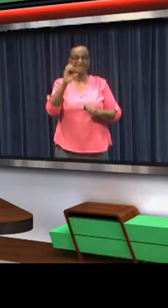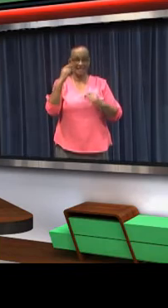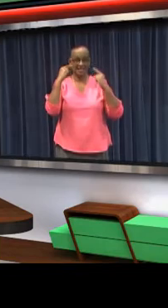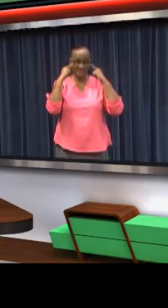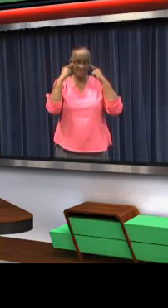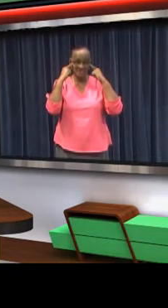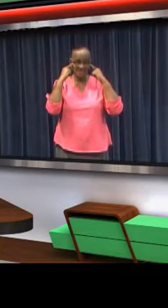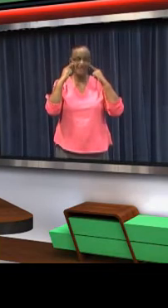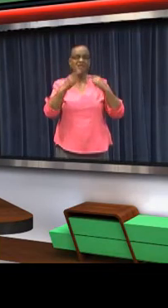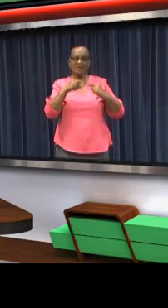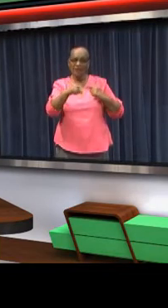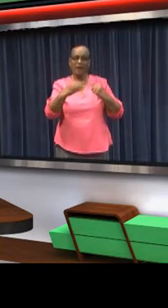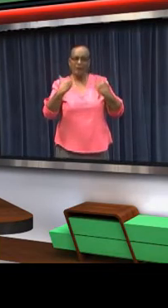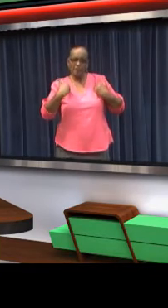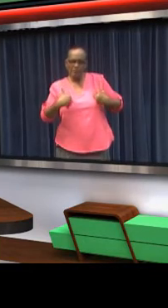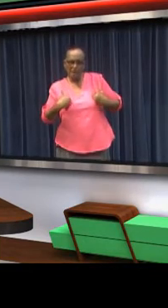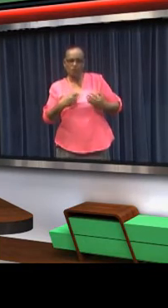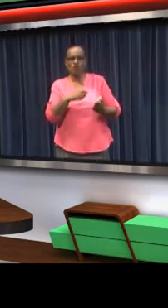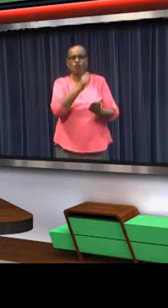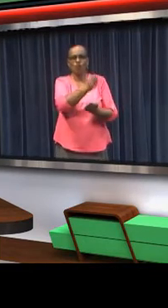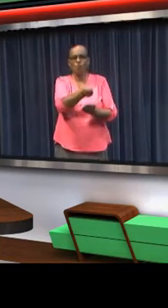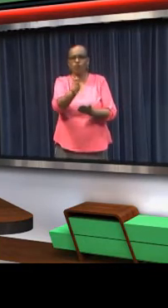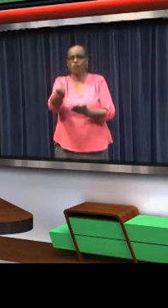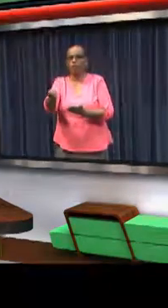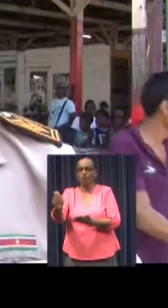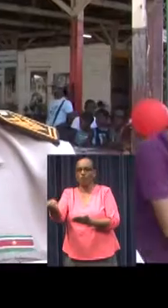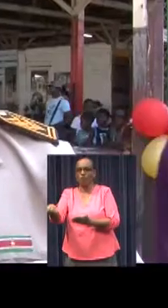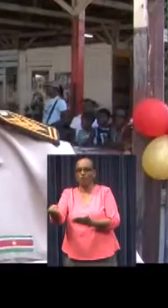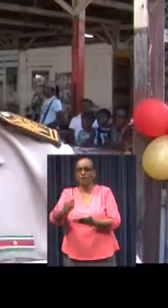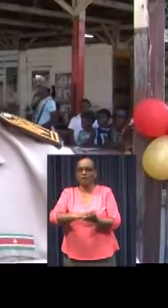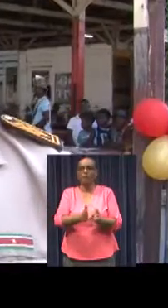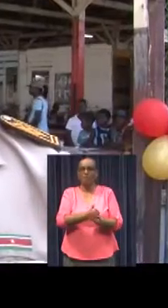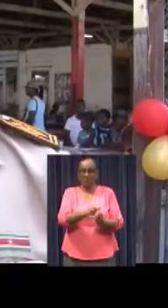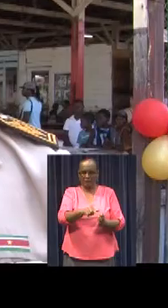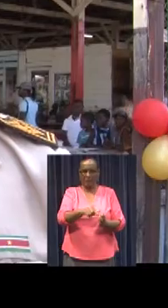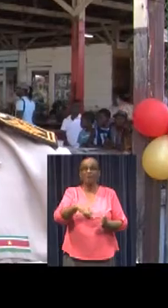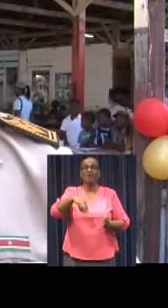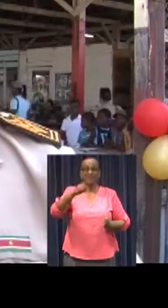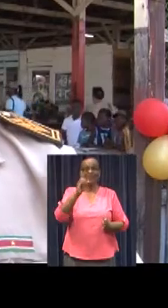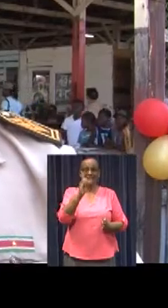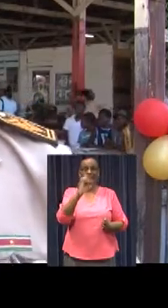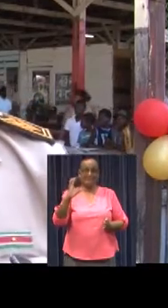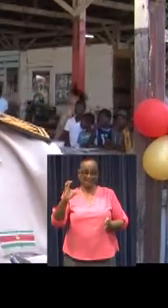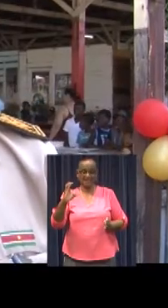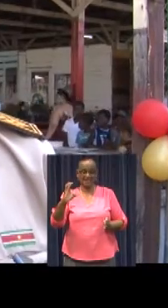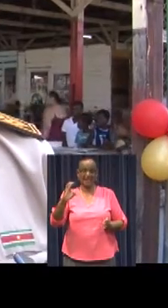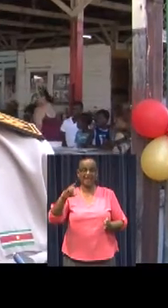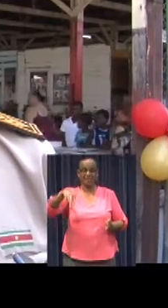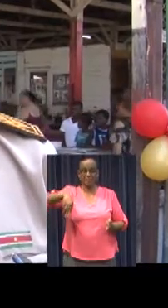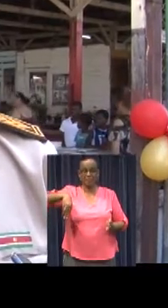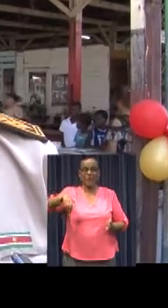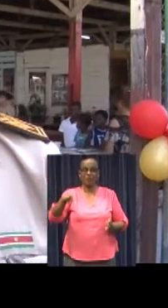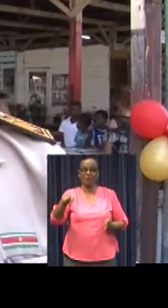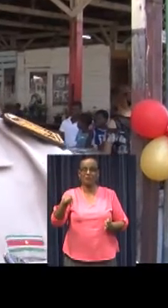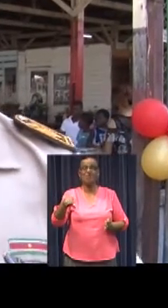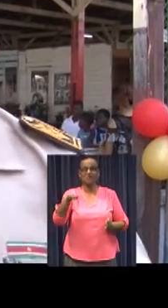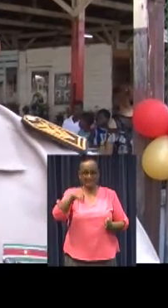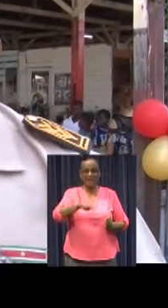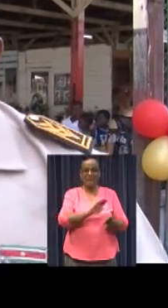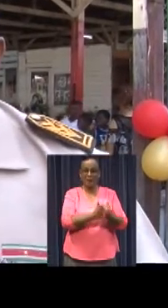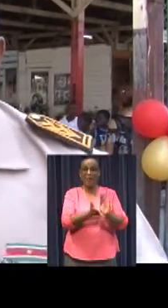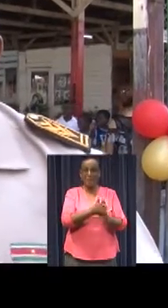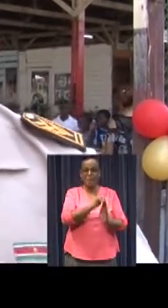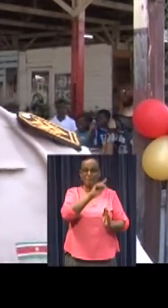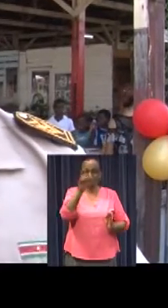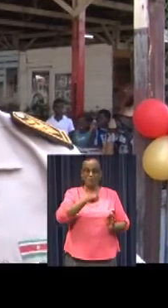the opportunity to sell their products. District Commissioner Mike Nerkest of Paramaribo Northeast says that